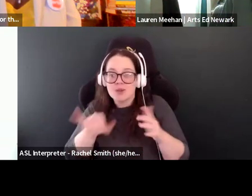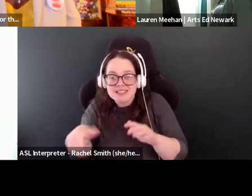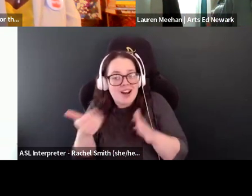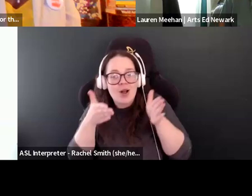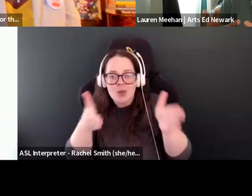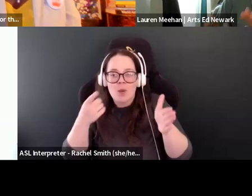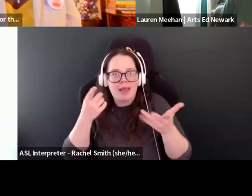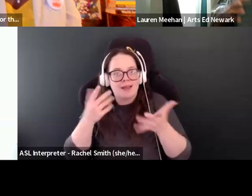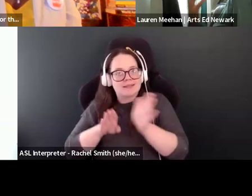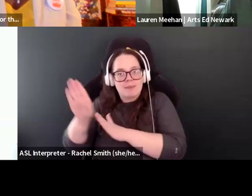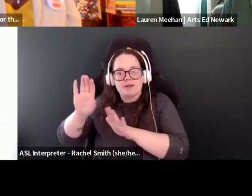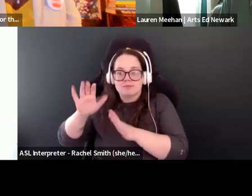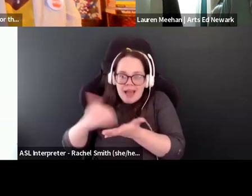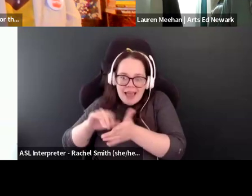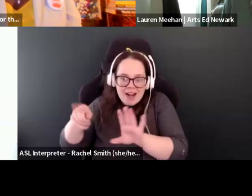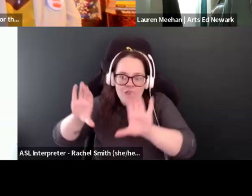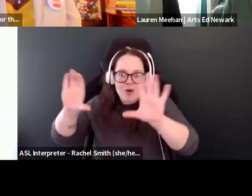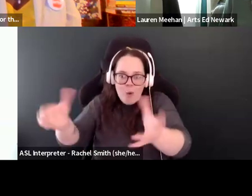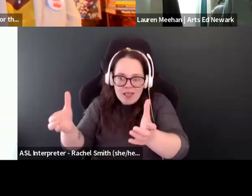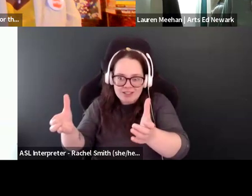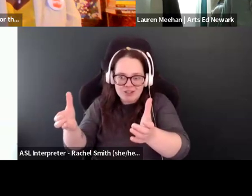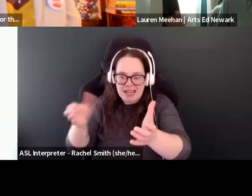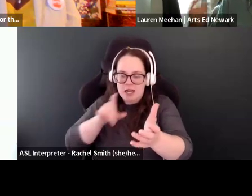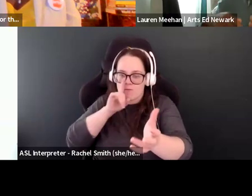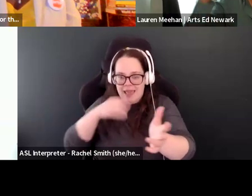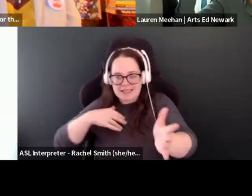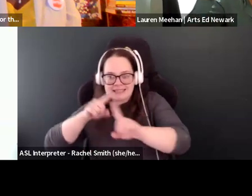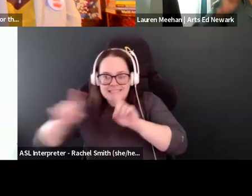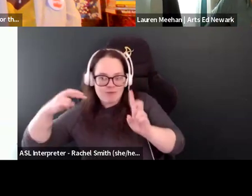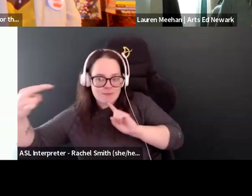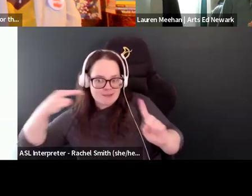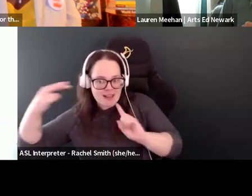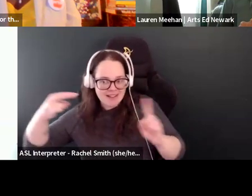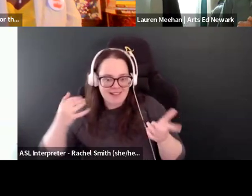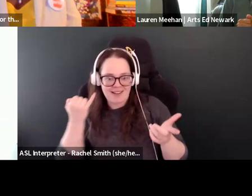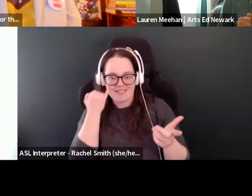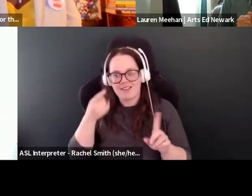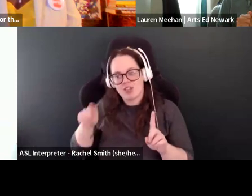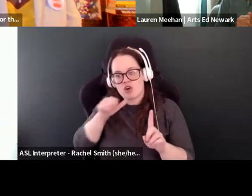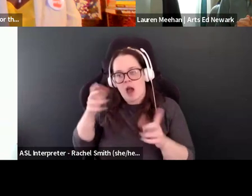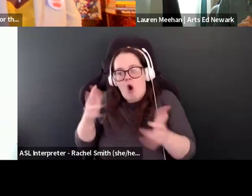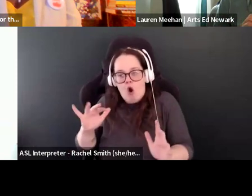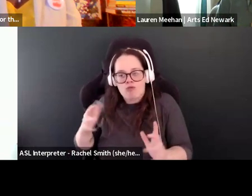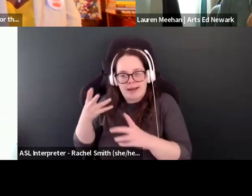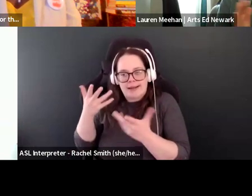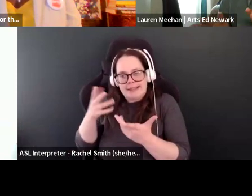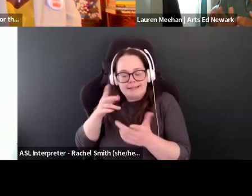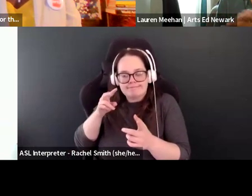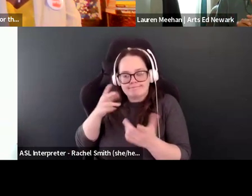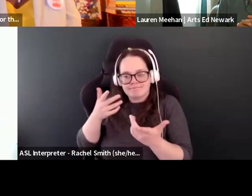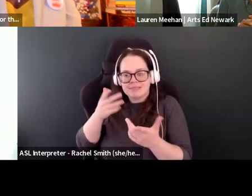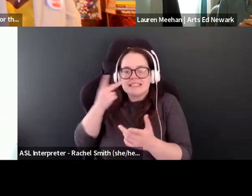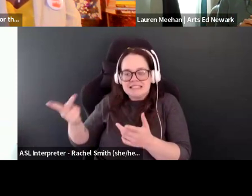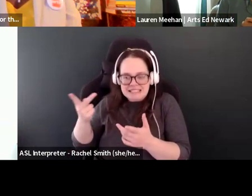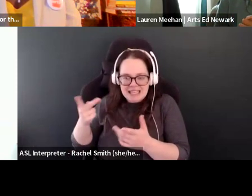different coalition who's looking at the work perhaps in a different lens if they're not already sort of on the arts education bandwagon. So I think there's lots